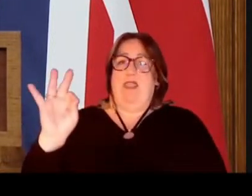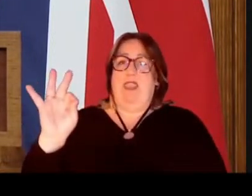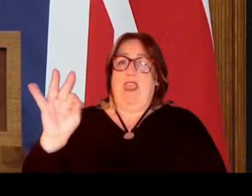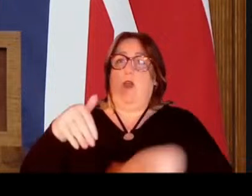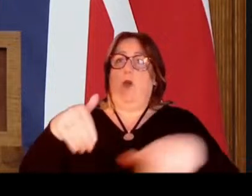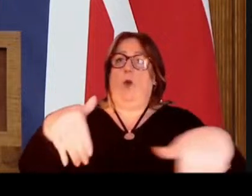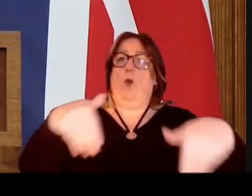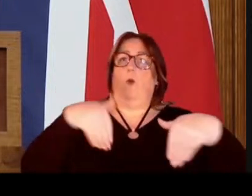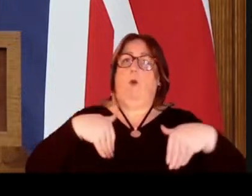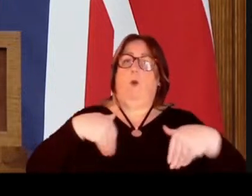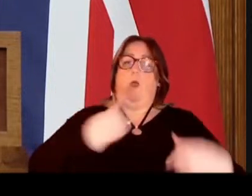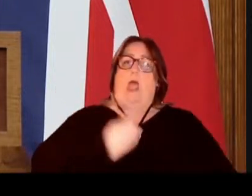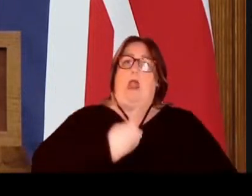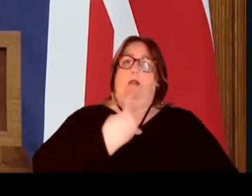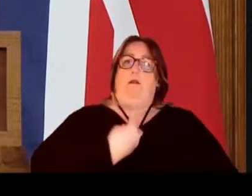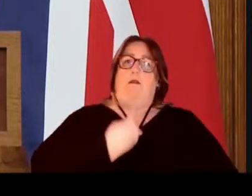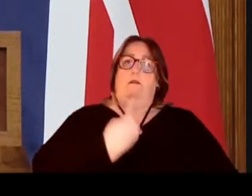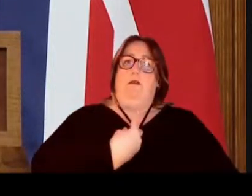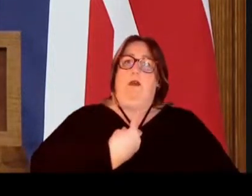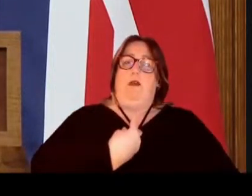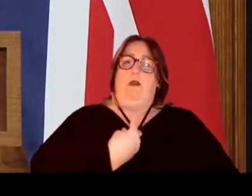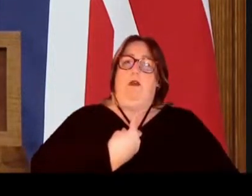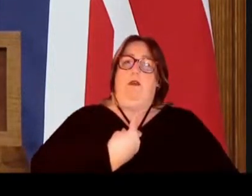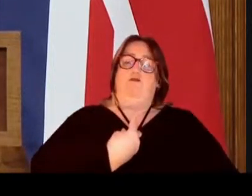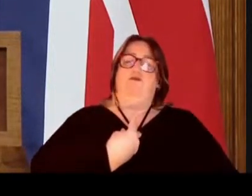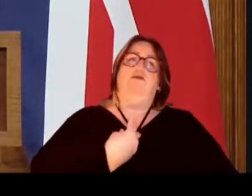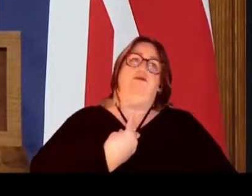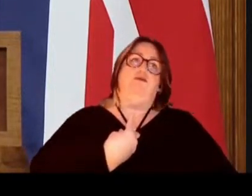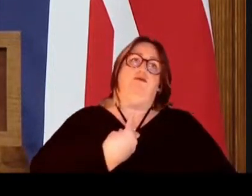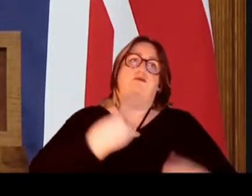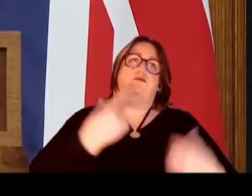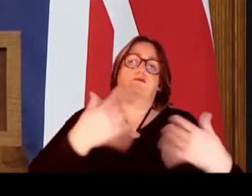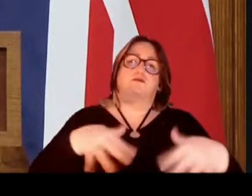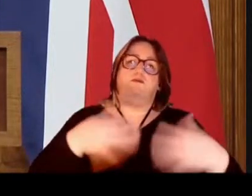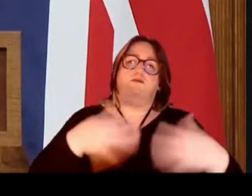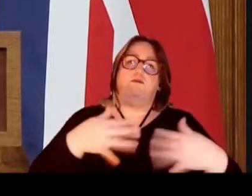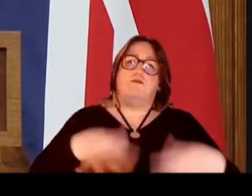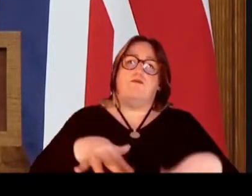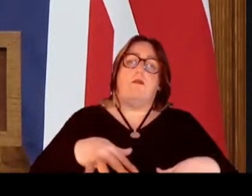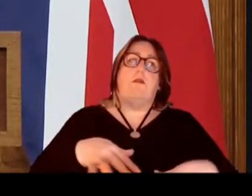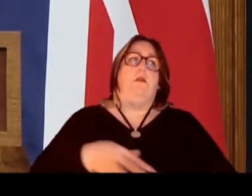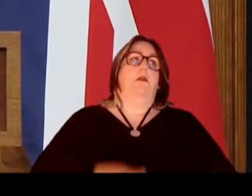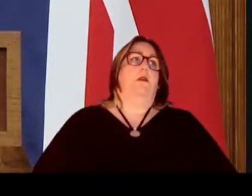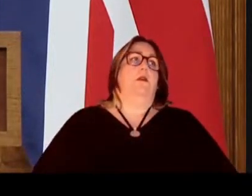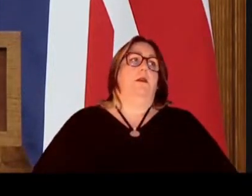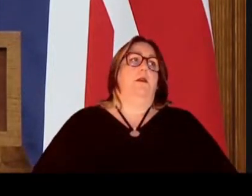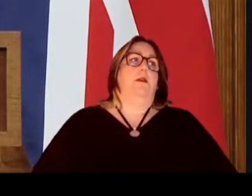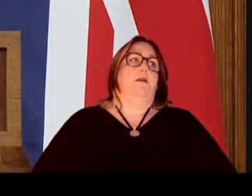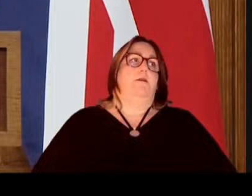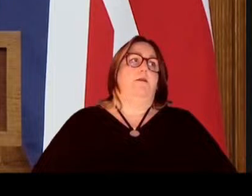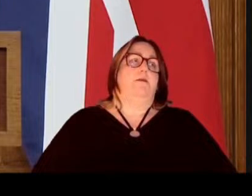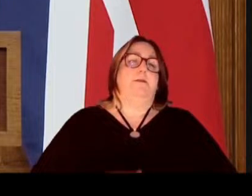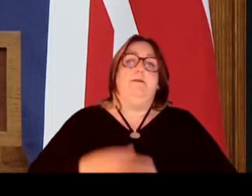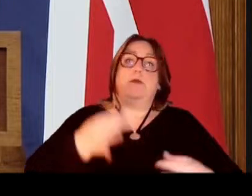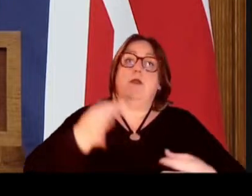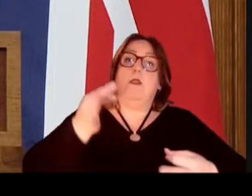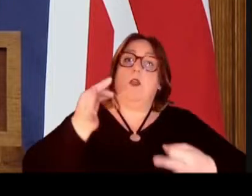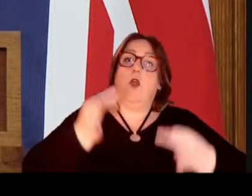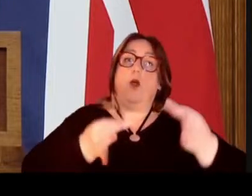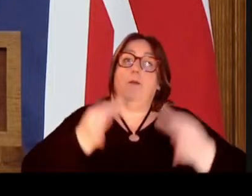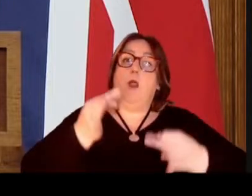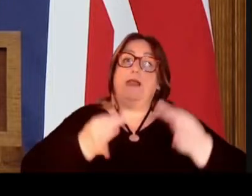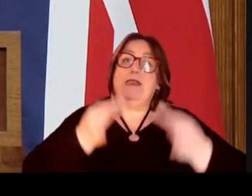from itself. Wounds that politics for all that it may have contributed,